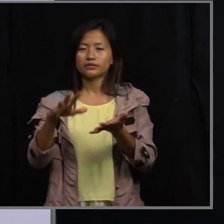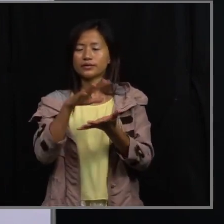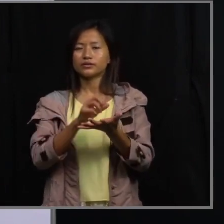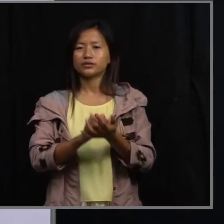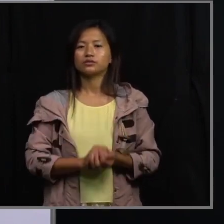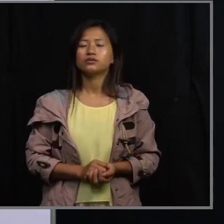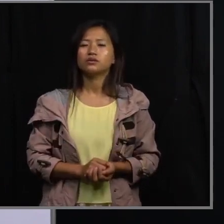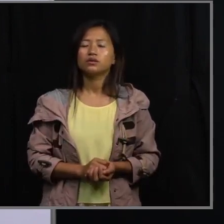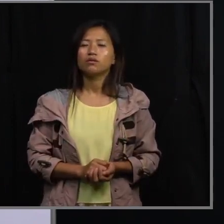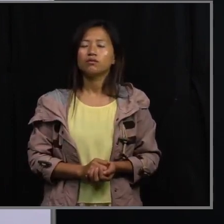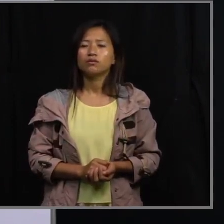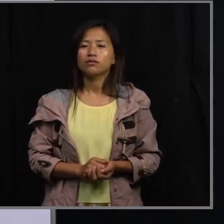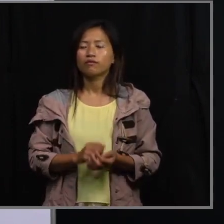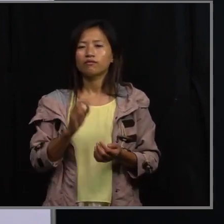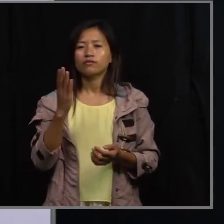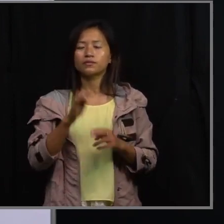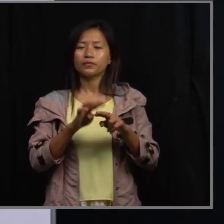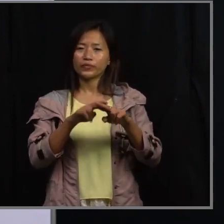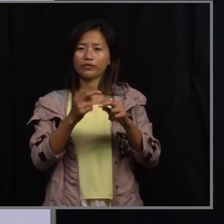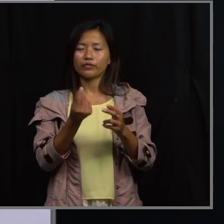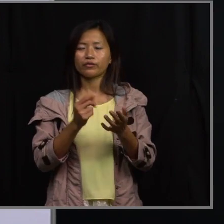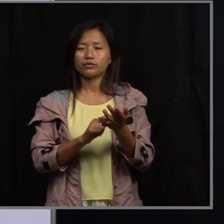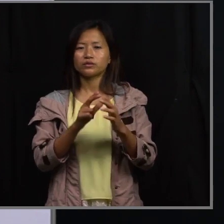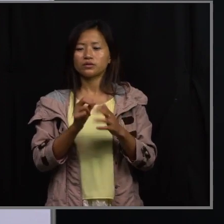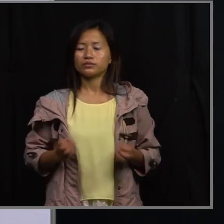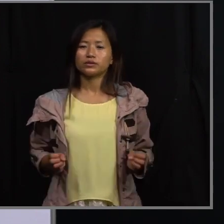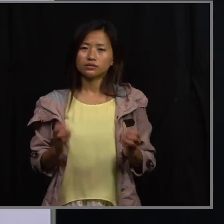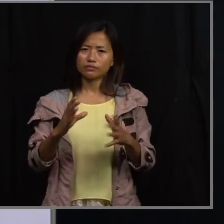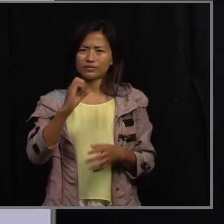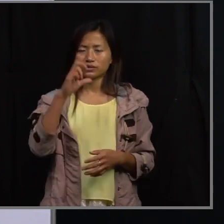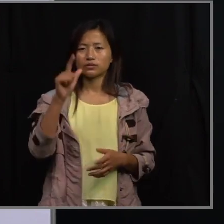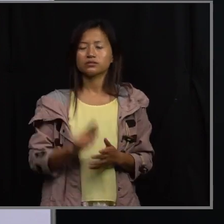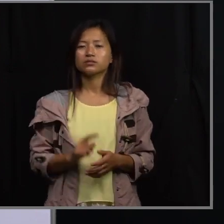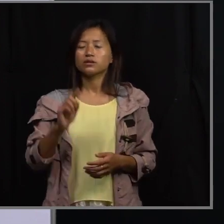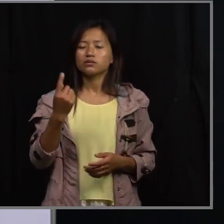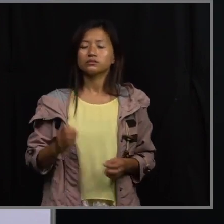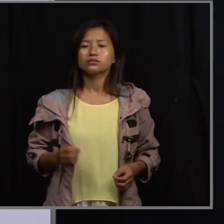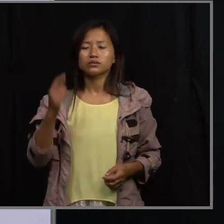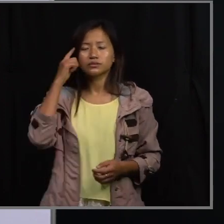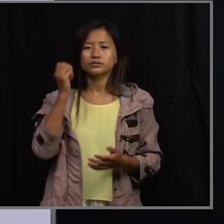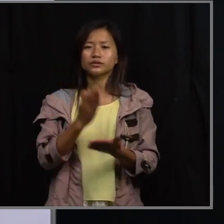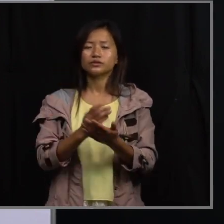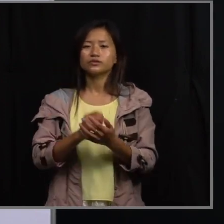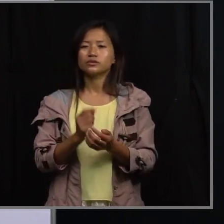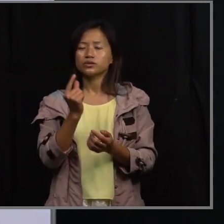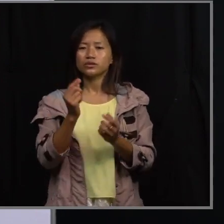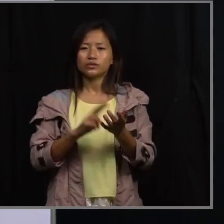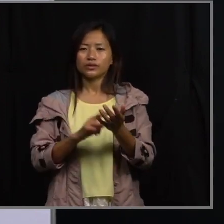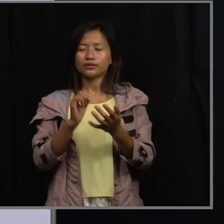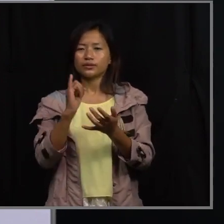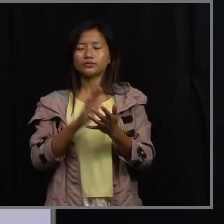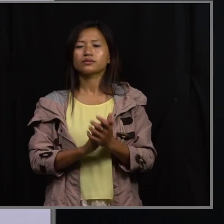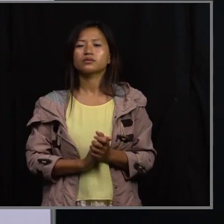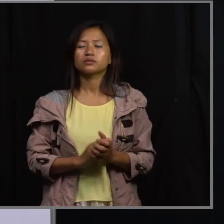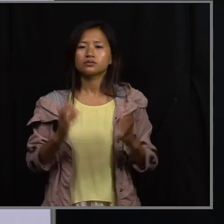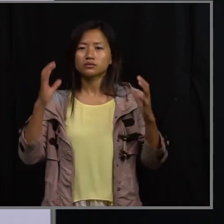four fundamental forces. Okay, because as I, in the beginning of my class, as I already told you, physics believes in unification. Physics tries